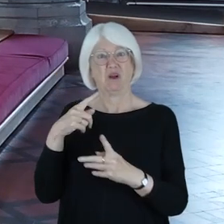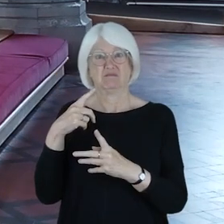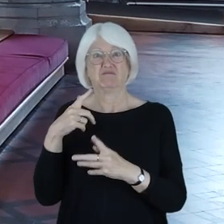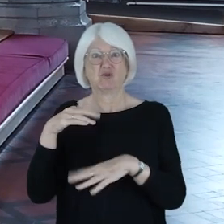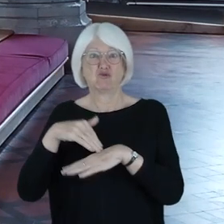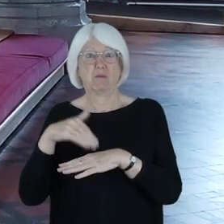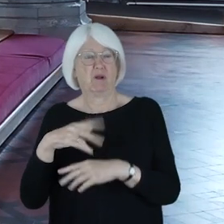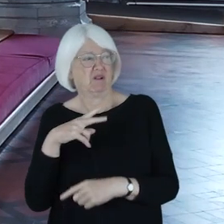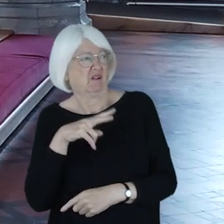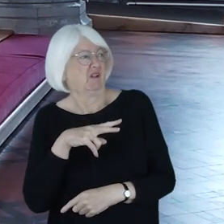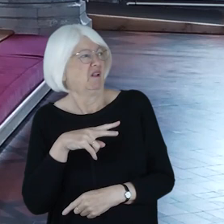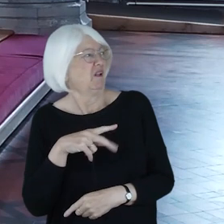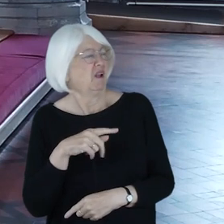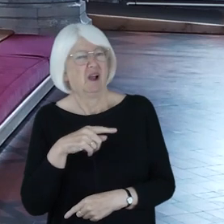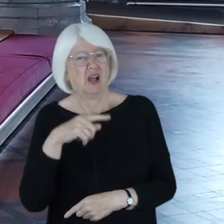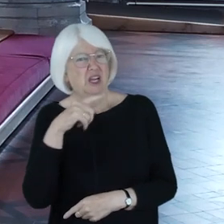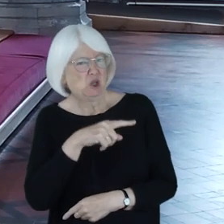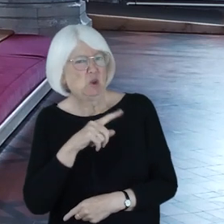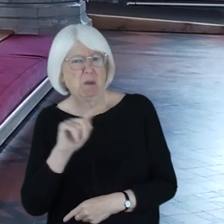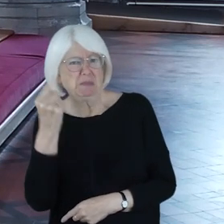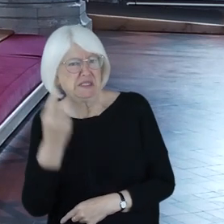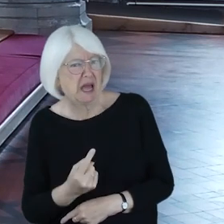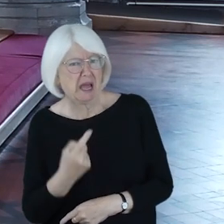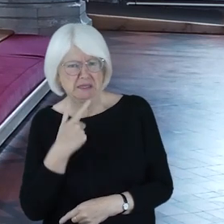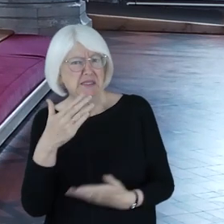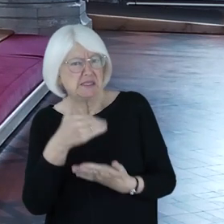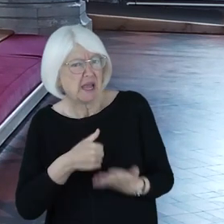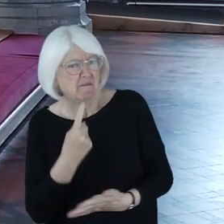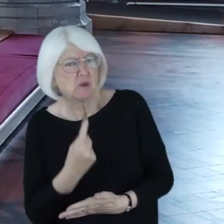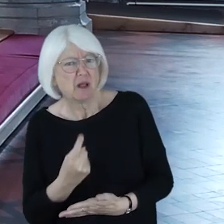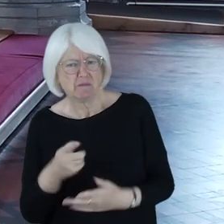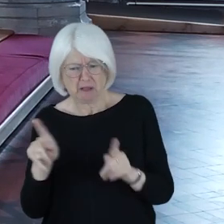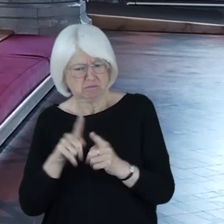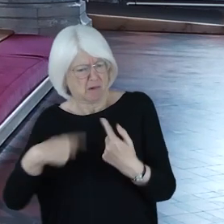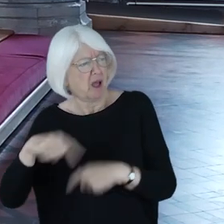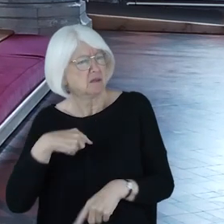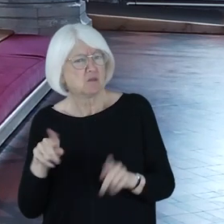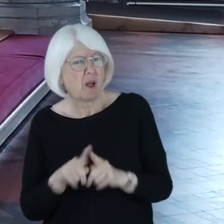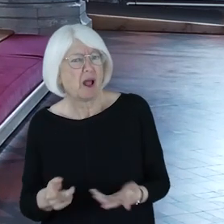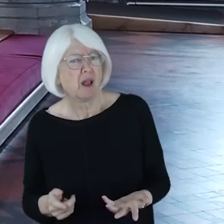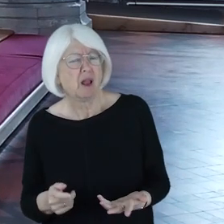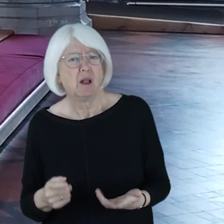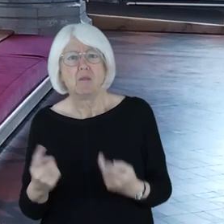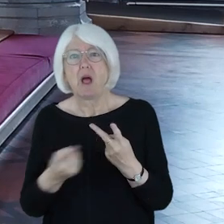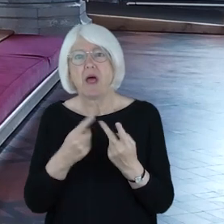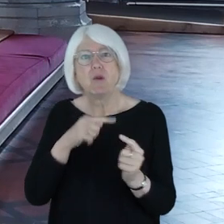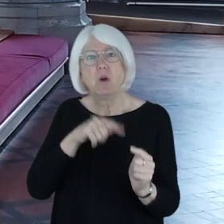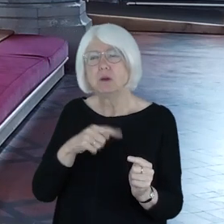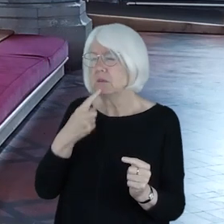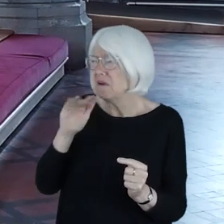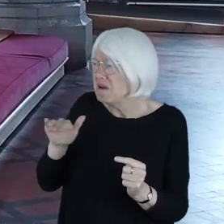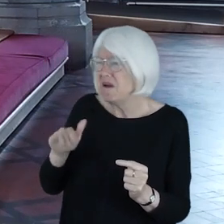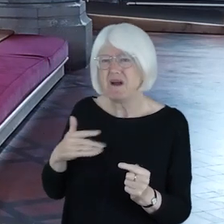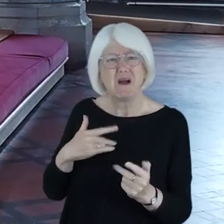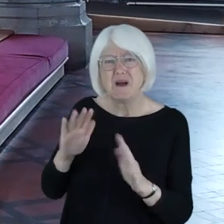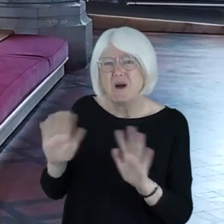deriding him and saying, Are you not the Messiah? Save yourself and us. But the other rebuked